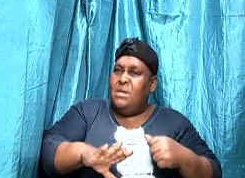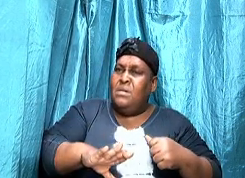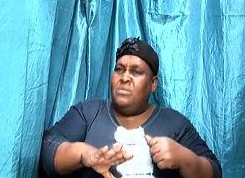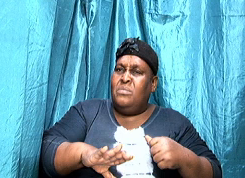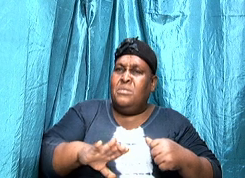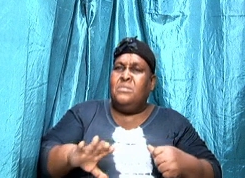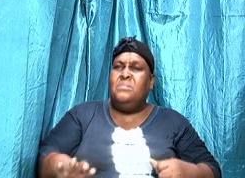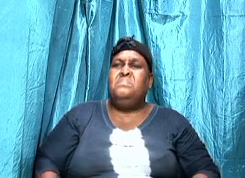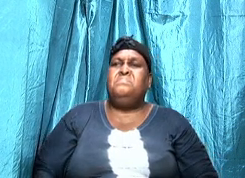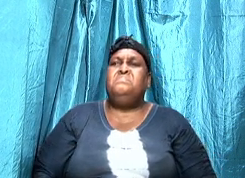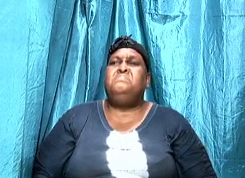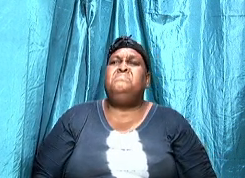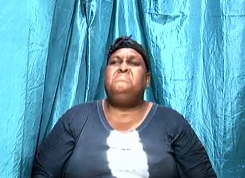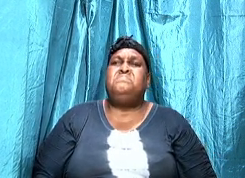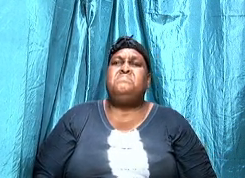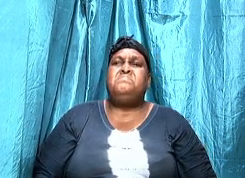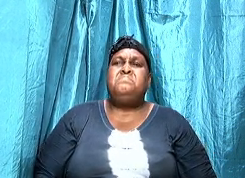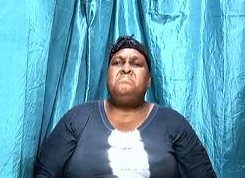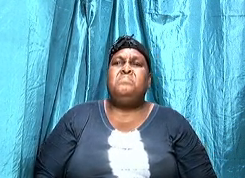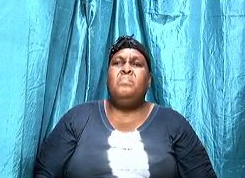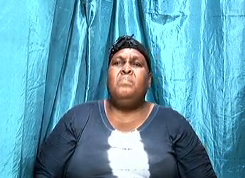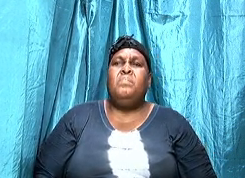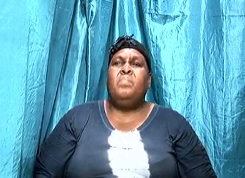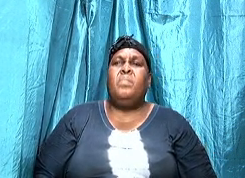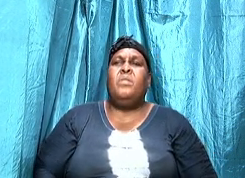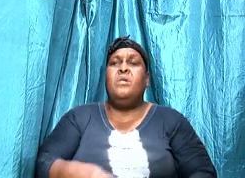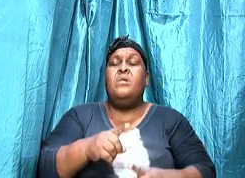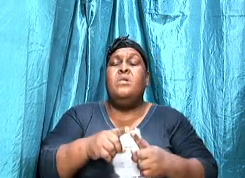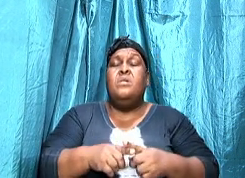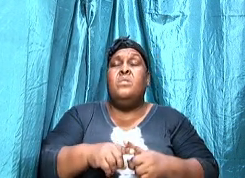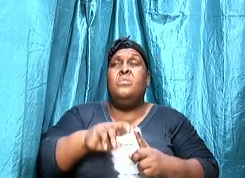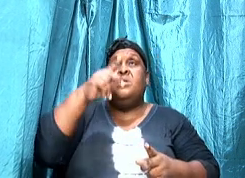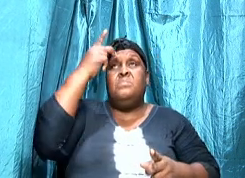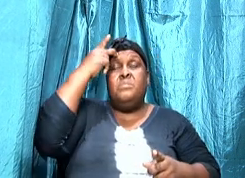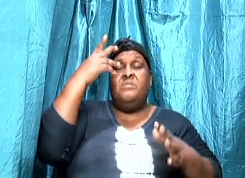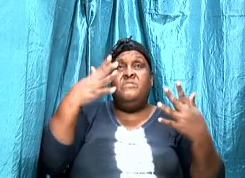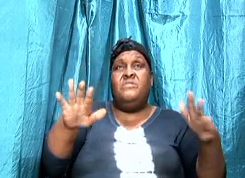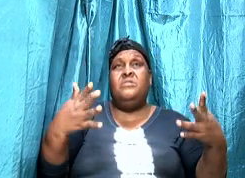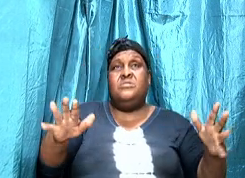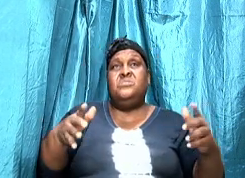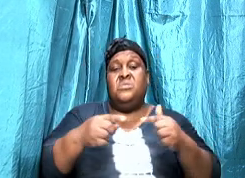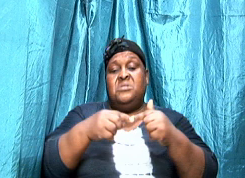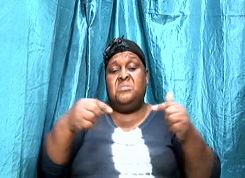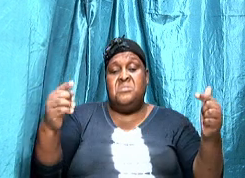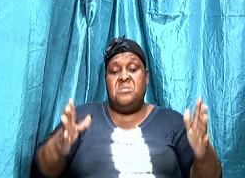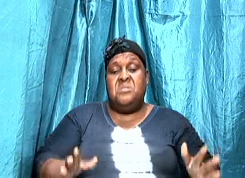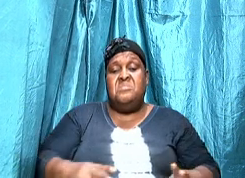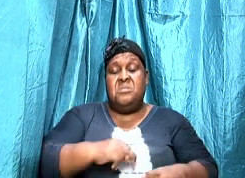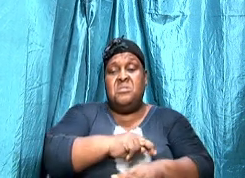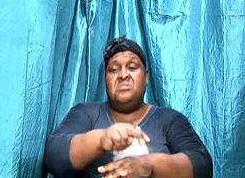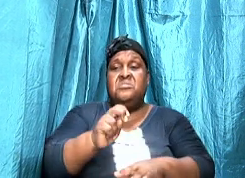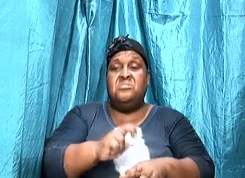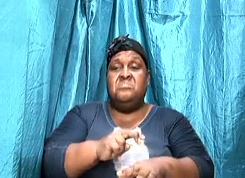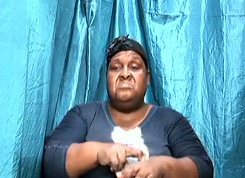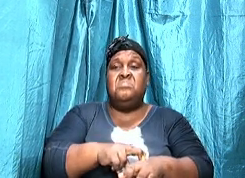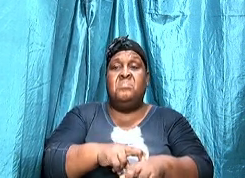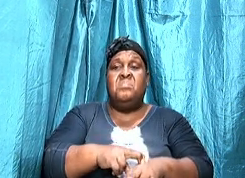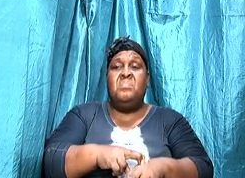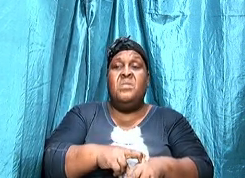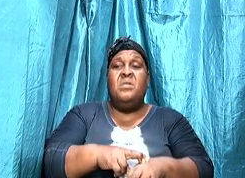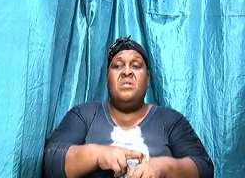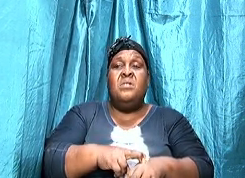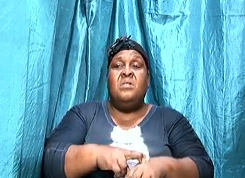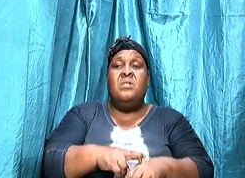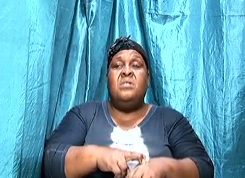So then, after Paul dealt with the heathen nation, he now look at what, you know, scholars call